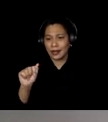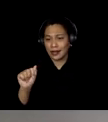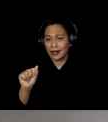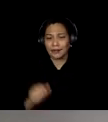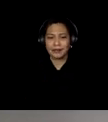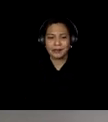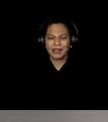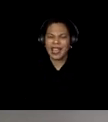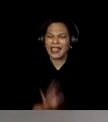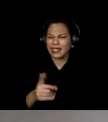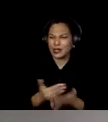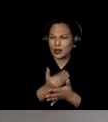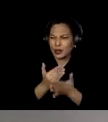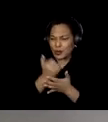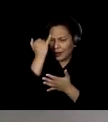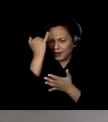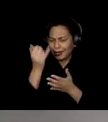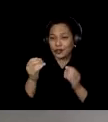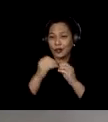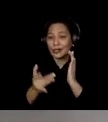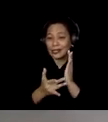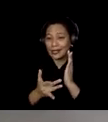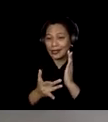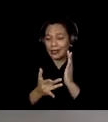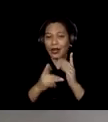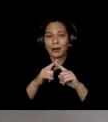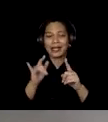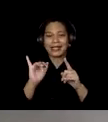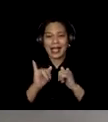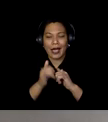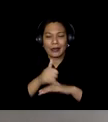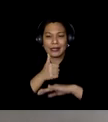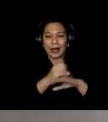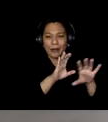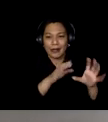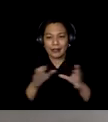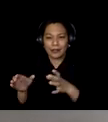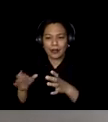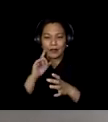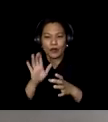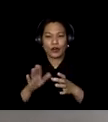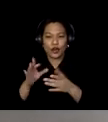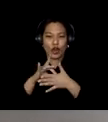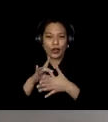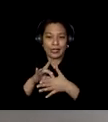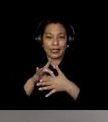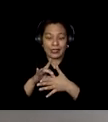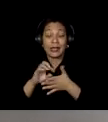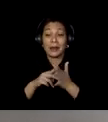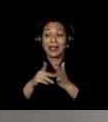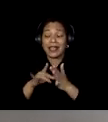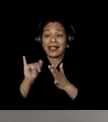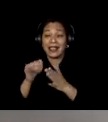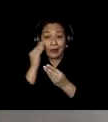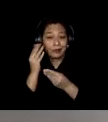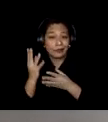of a new thing, and it's a little bit more technical, but it's a way of classifying content on your website that tells search engines